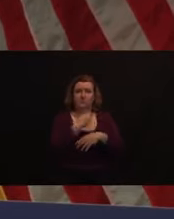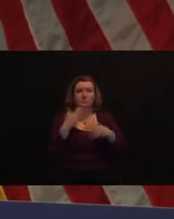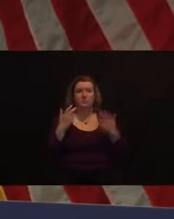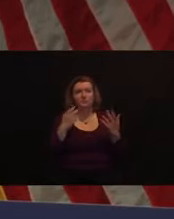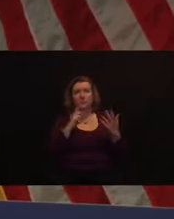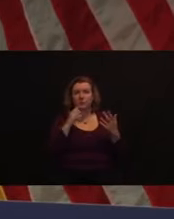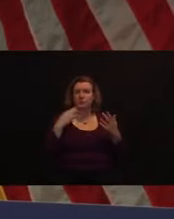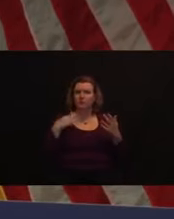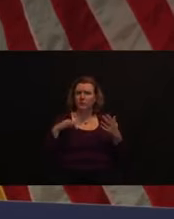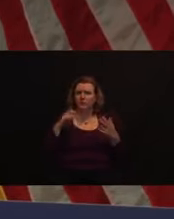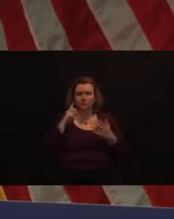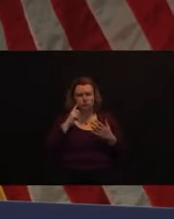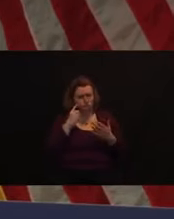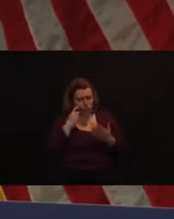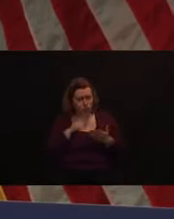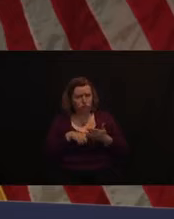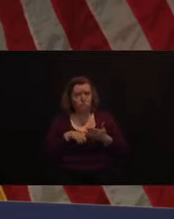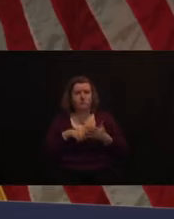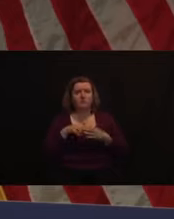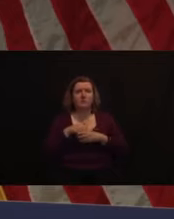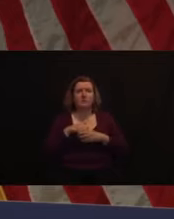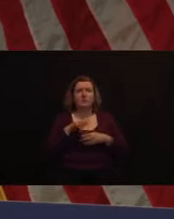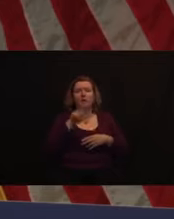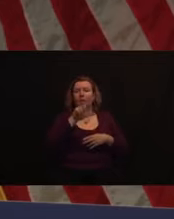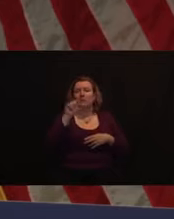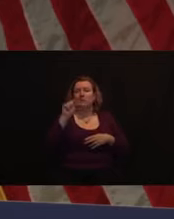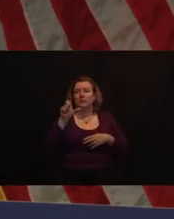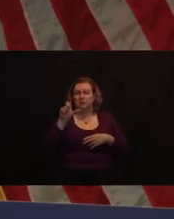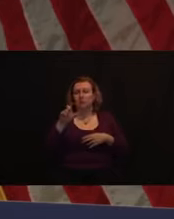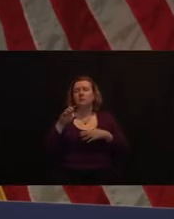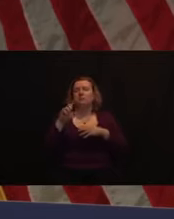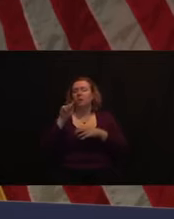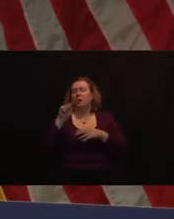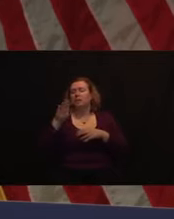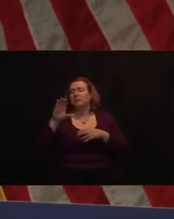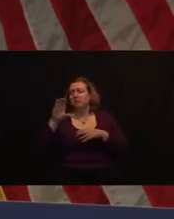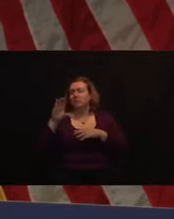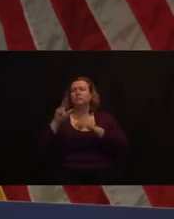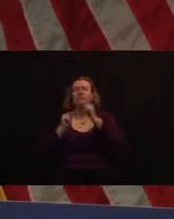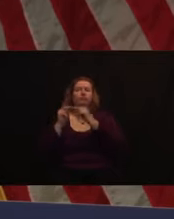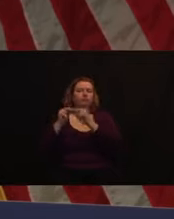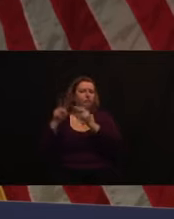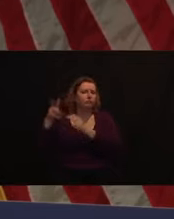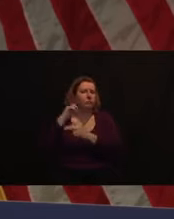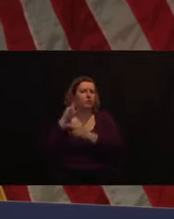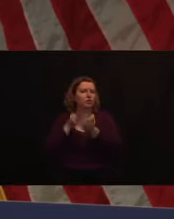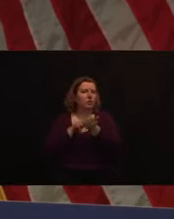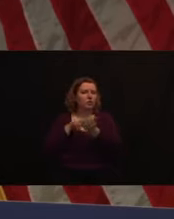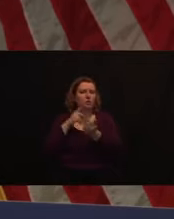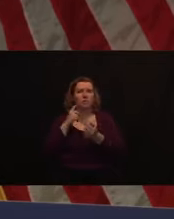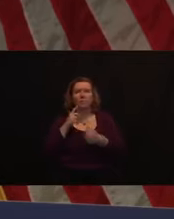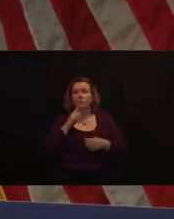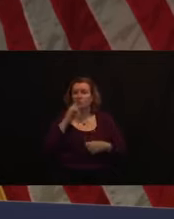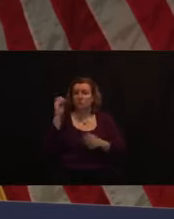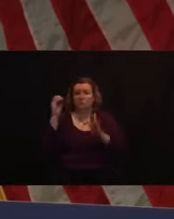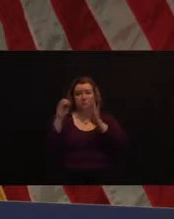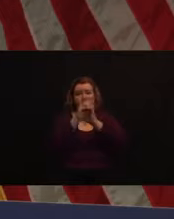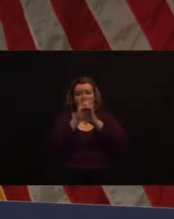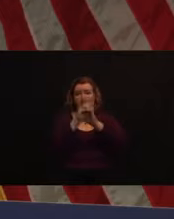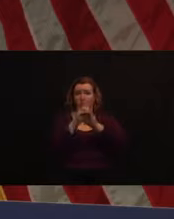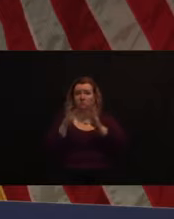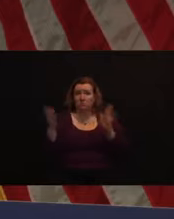the long-term care facilities where the incidence of disease has really declined, I'm going to say almost to zero compared to what we had